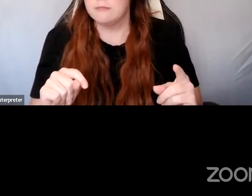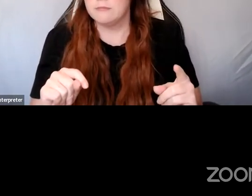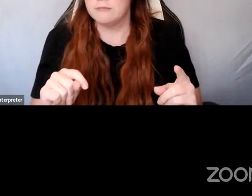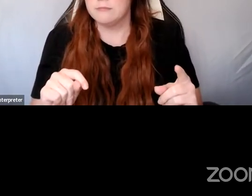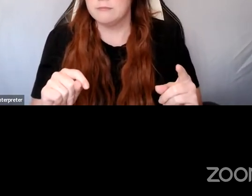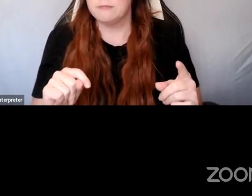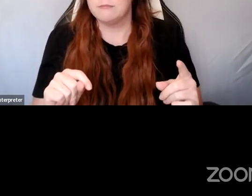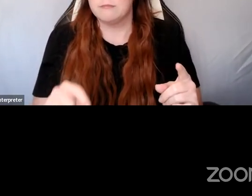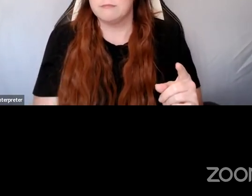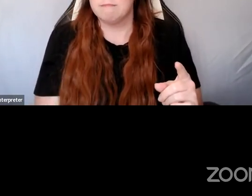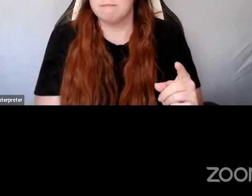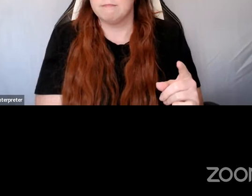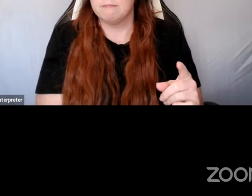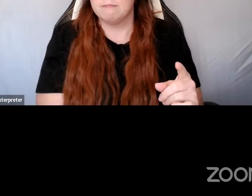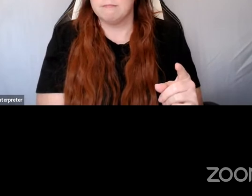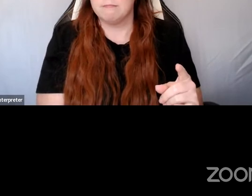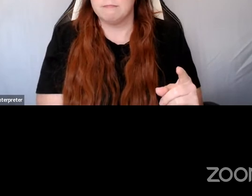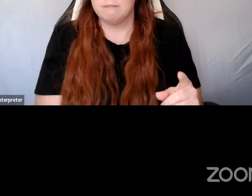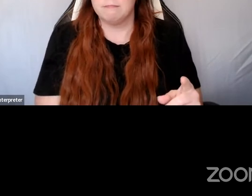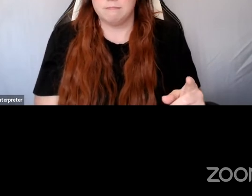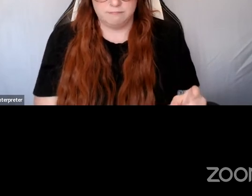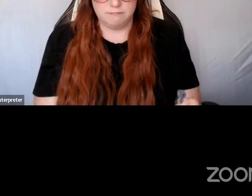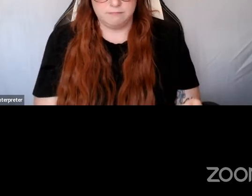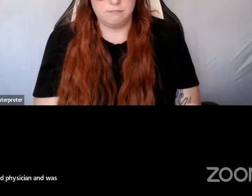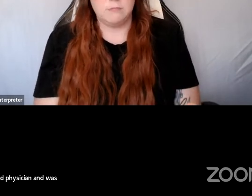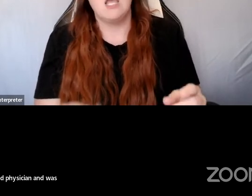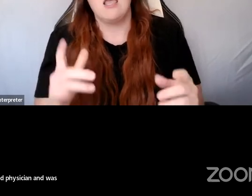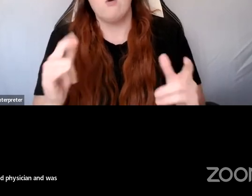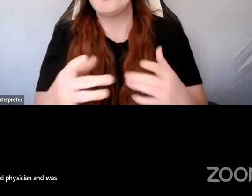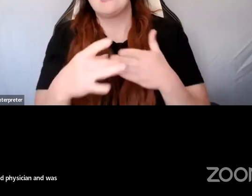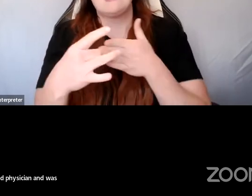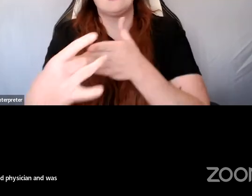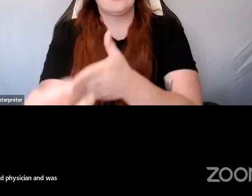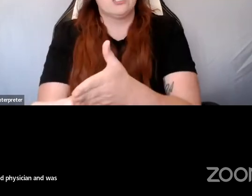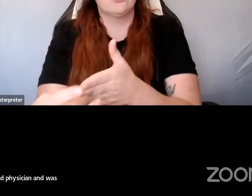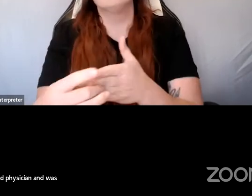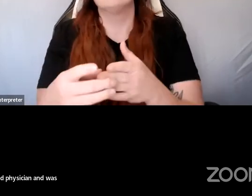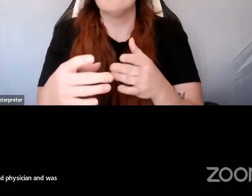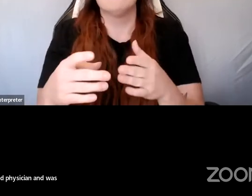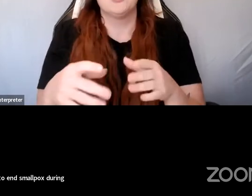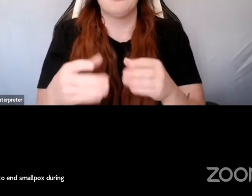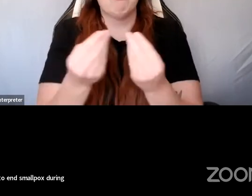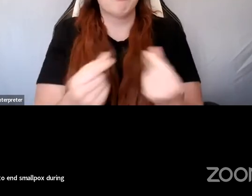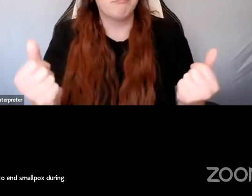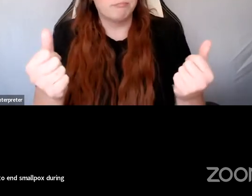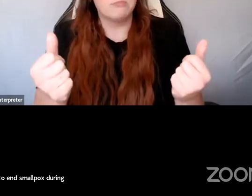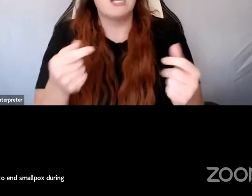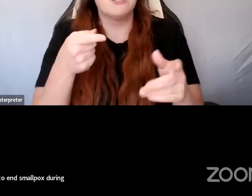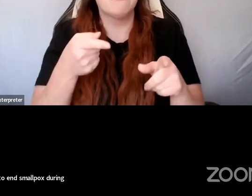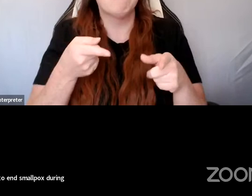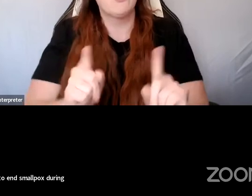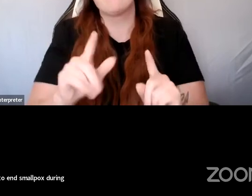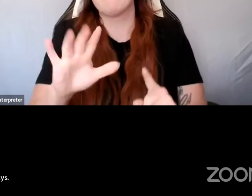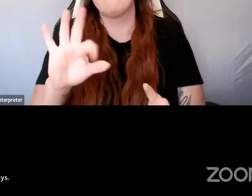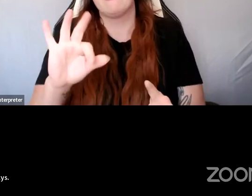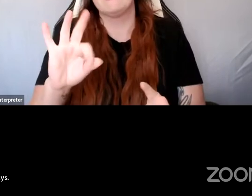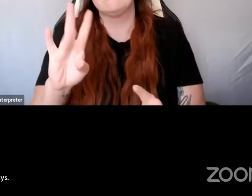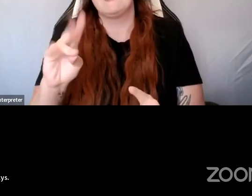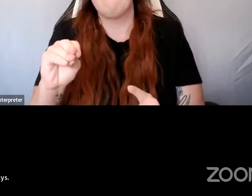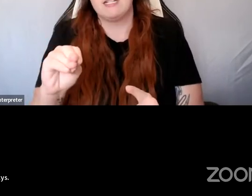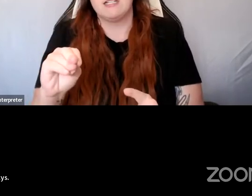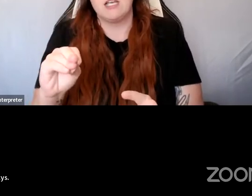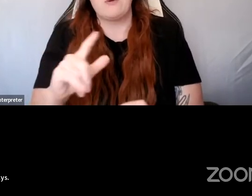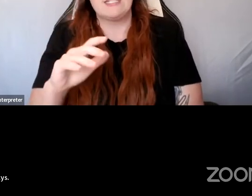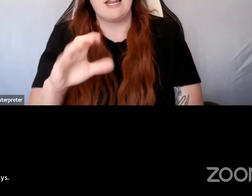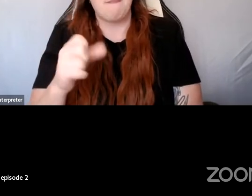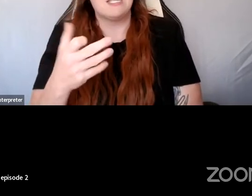and was leader a leader in the campaign to end smallpox during the 1970s fagi is featured in episode two